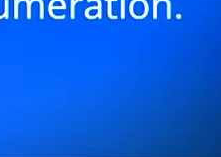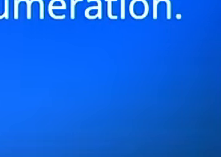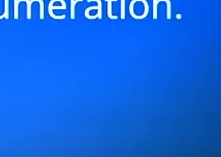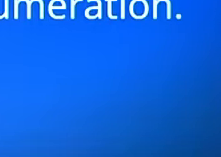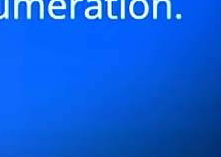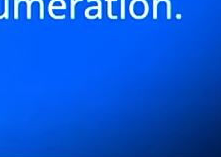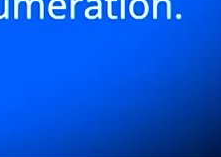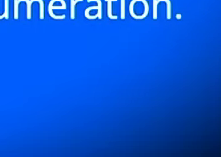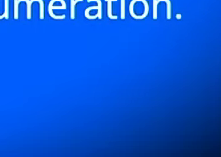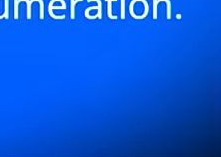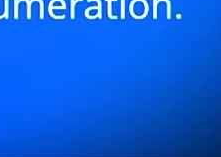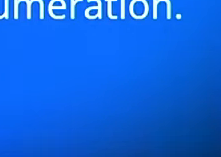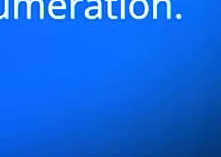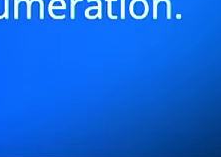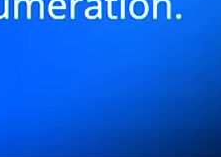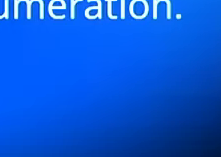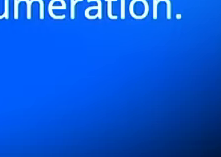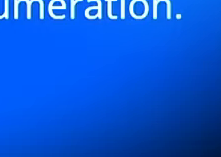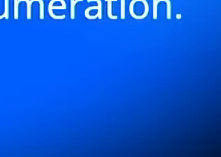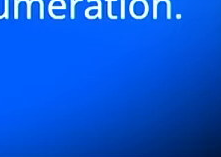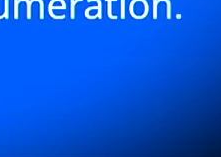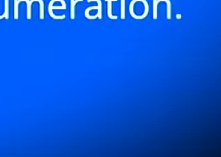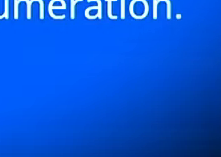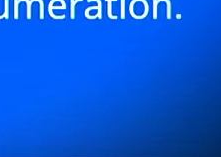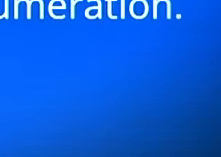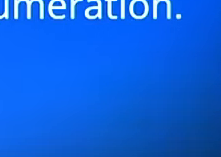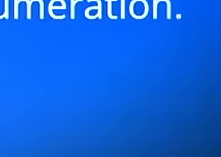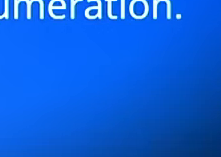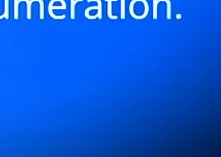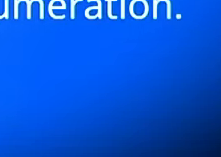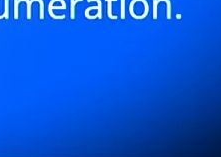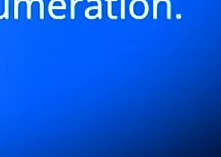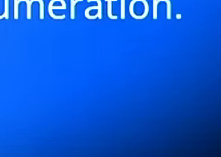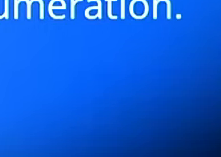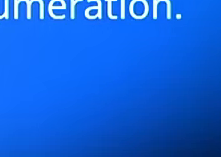So avoda is sacrificial